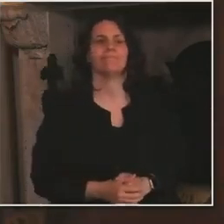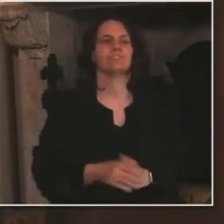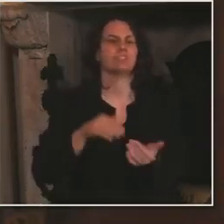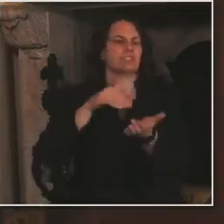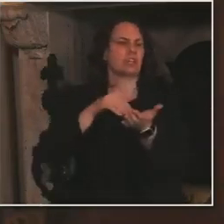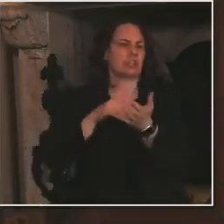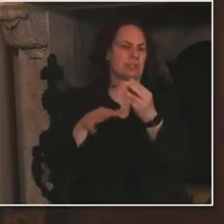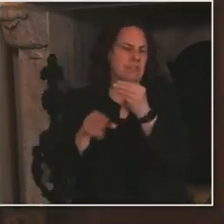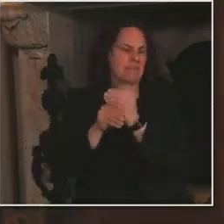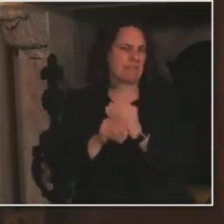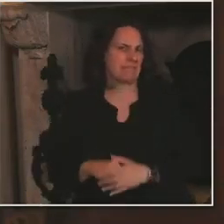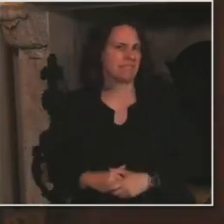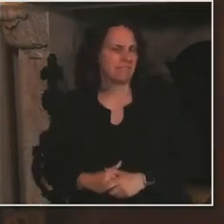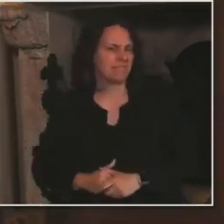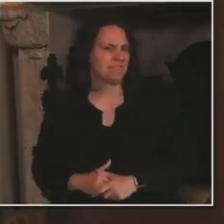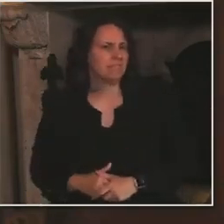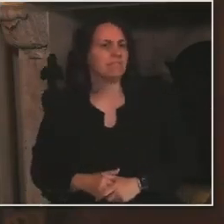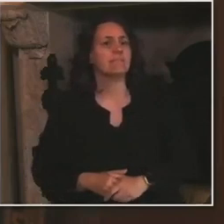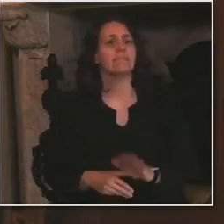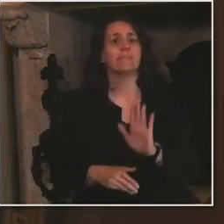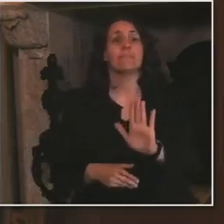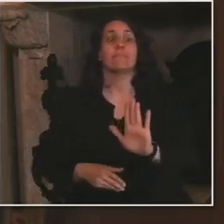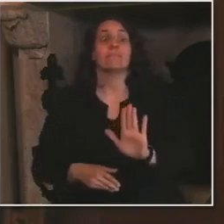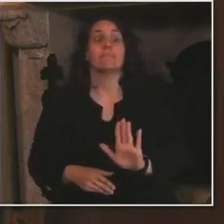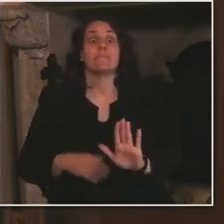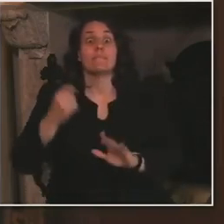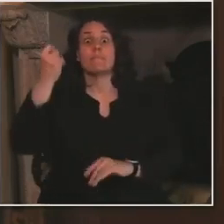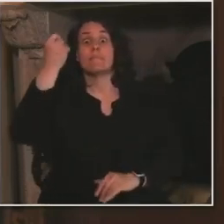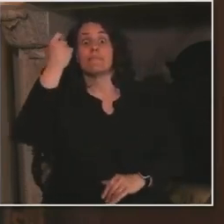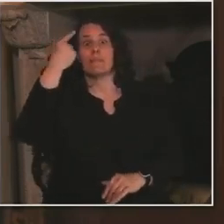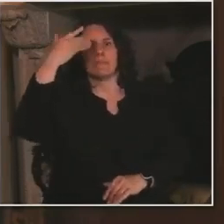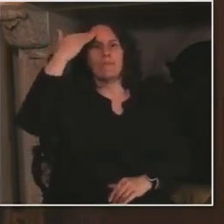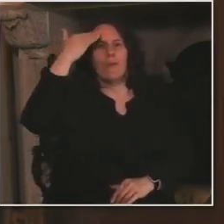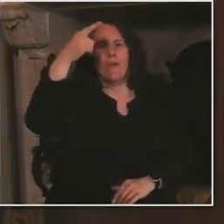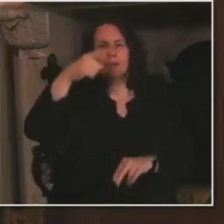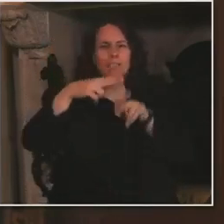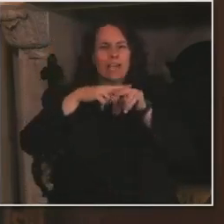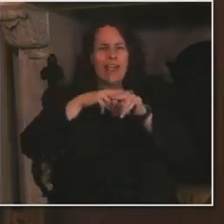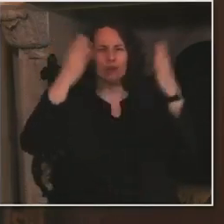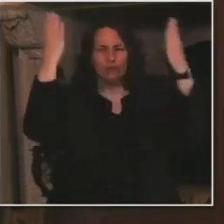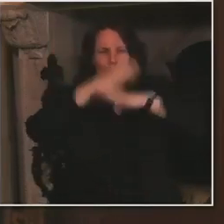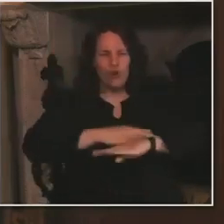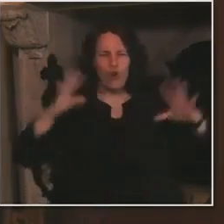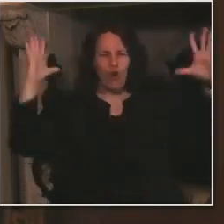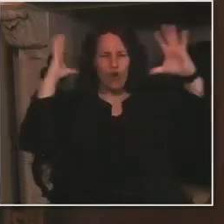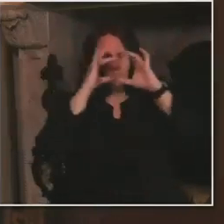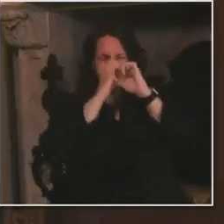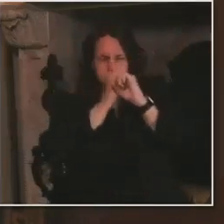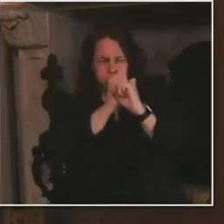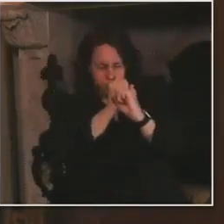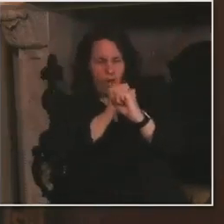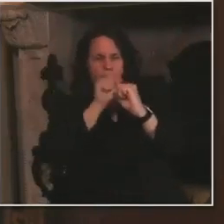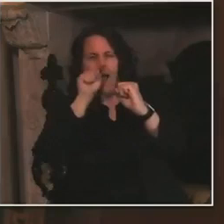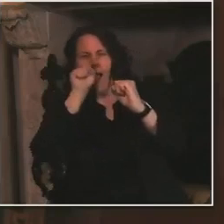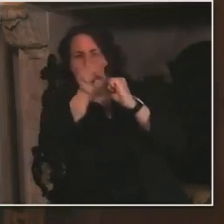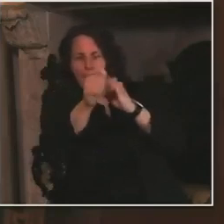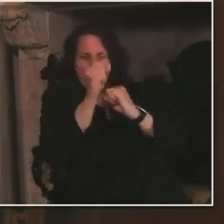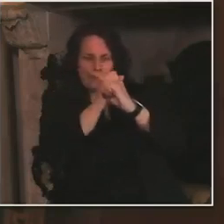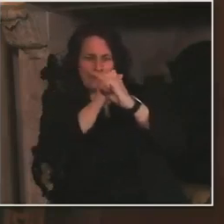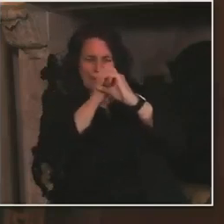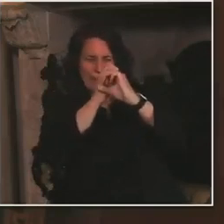that there's a light at the end of the tunnel, that right now our mitigation strategy, our stay-at-home order,